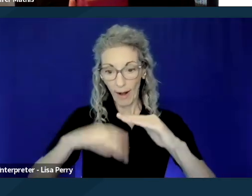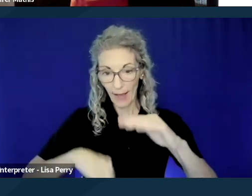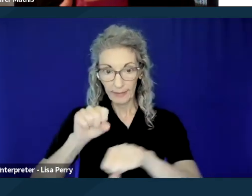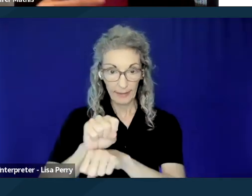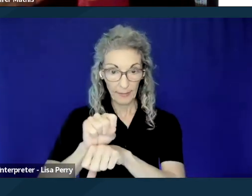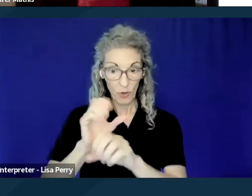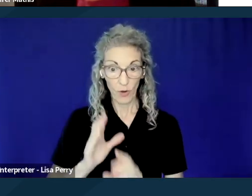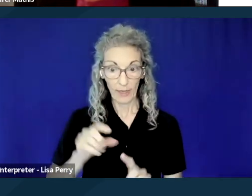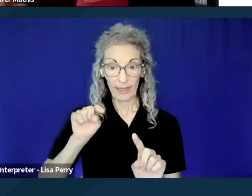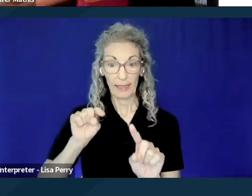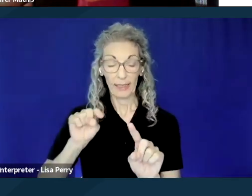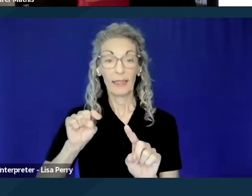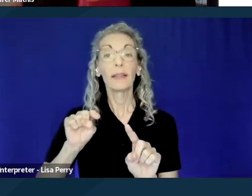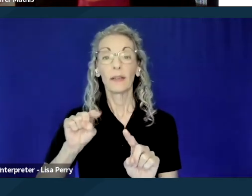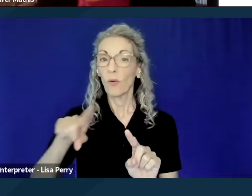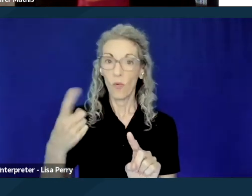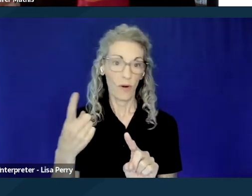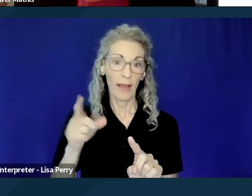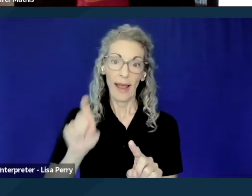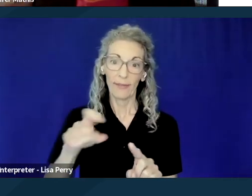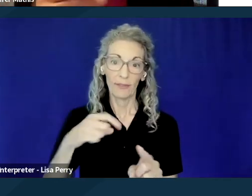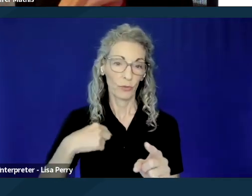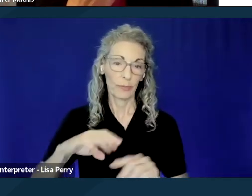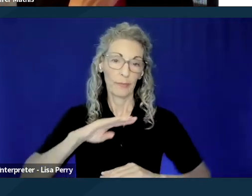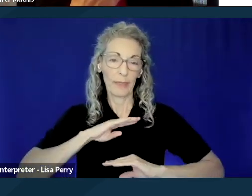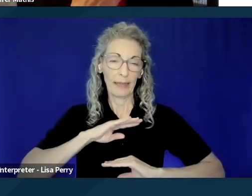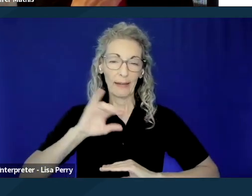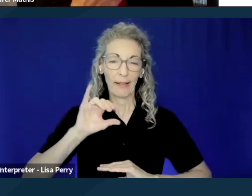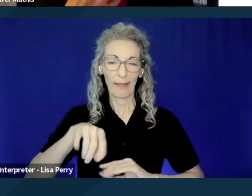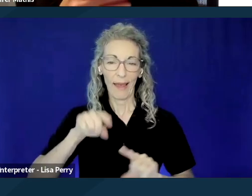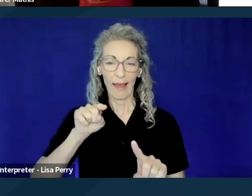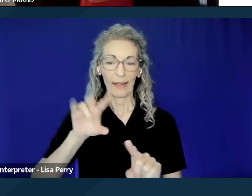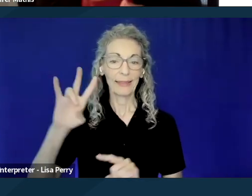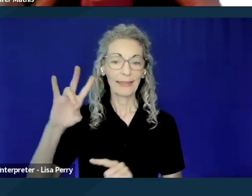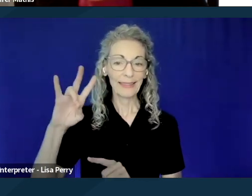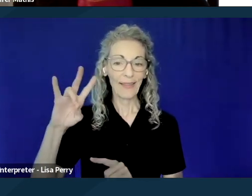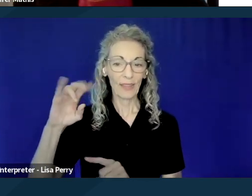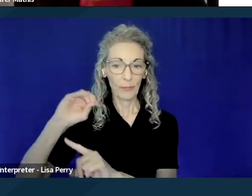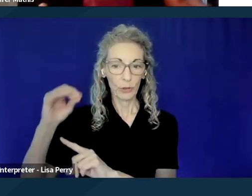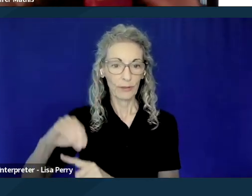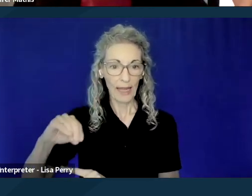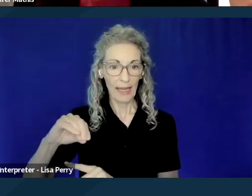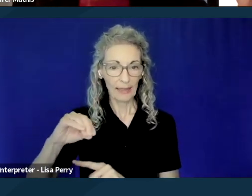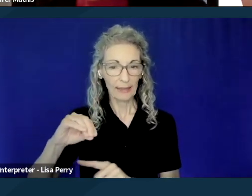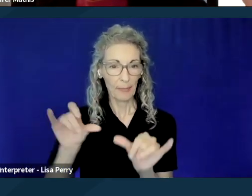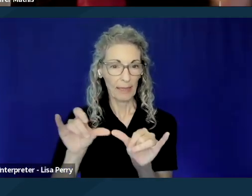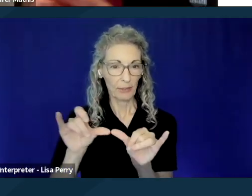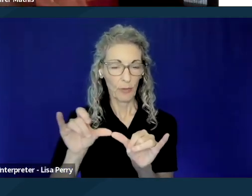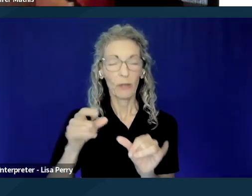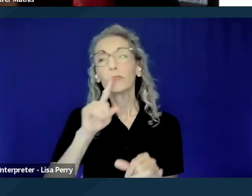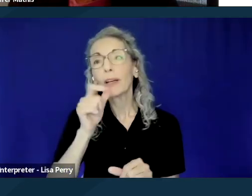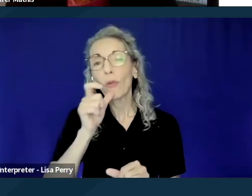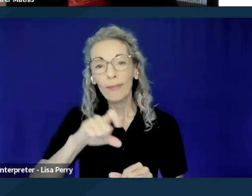employees, they only have to meet a 7% benchmark for well, they don't have to meet